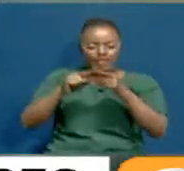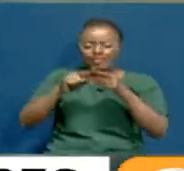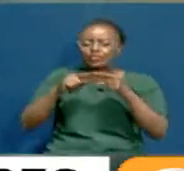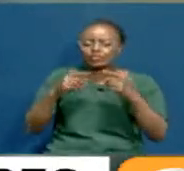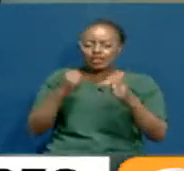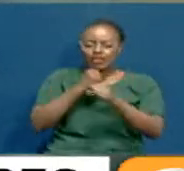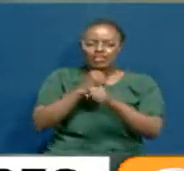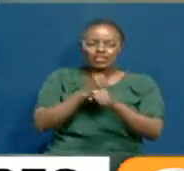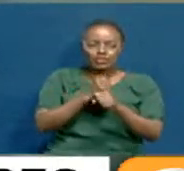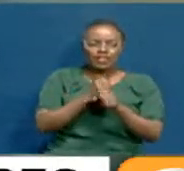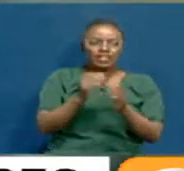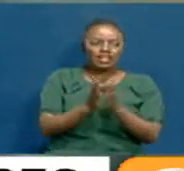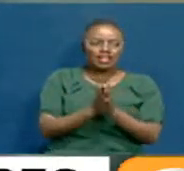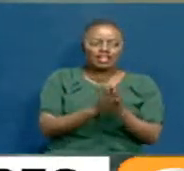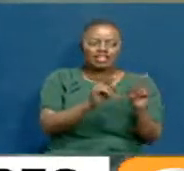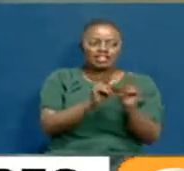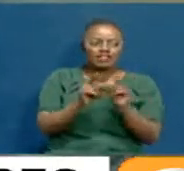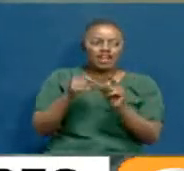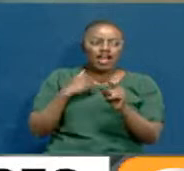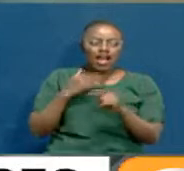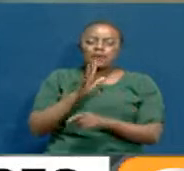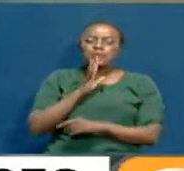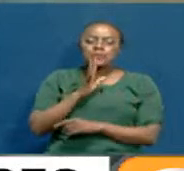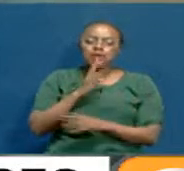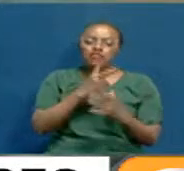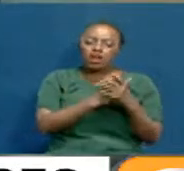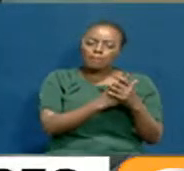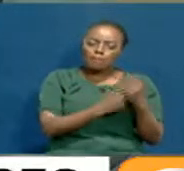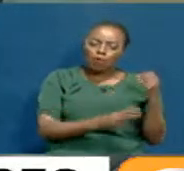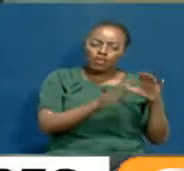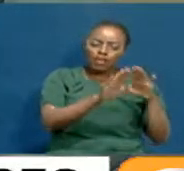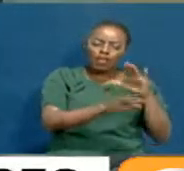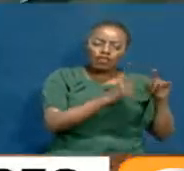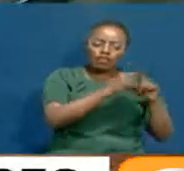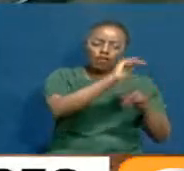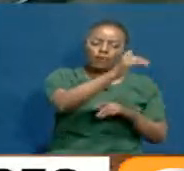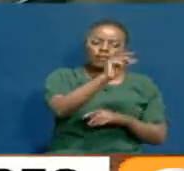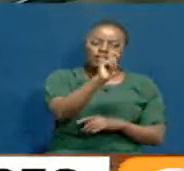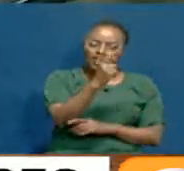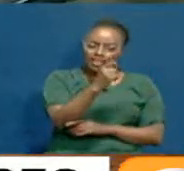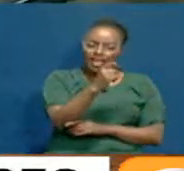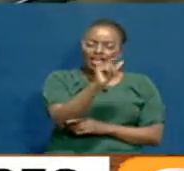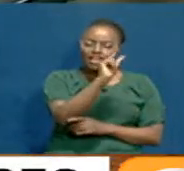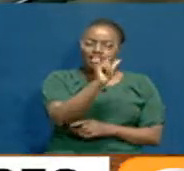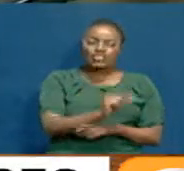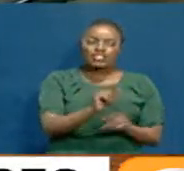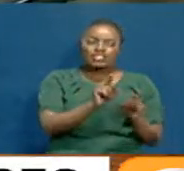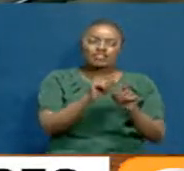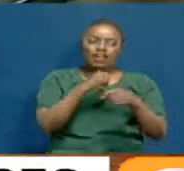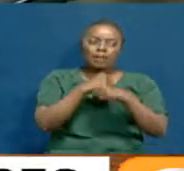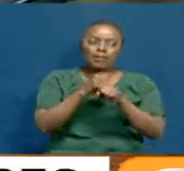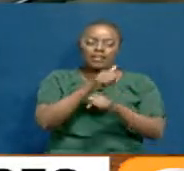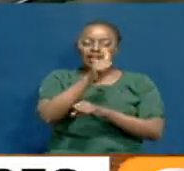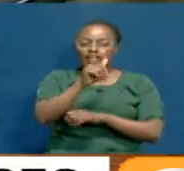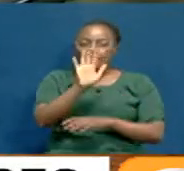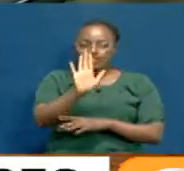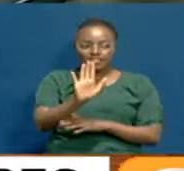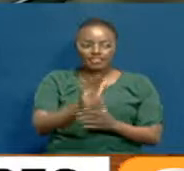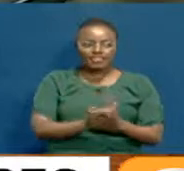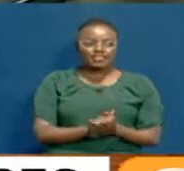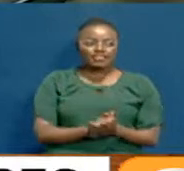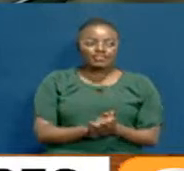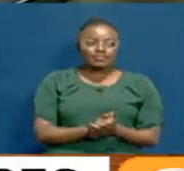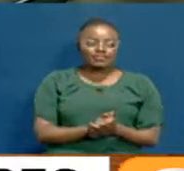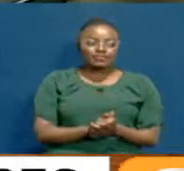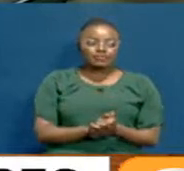intentionally actually But also the interesting addressing. Bit is both the running mates came from the Mount Kenya region, which was also making it another